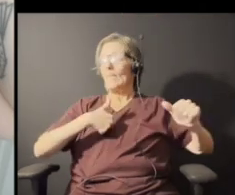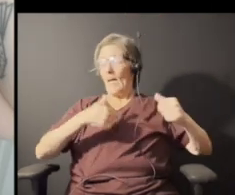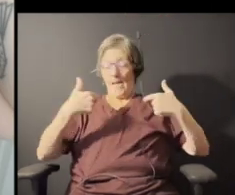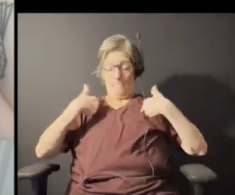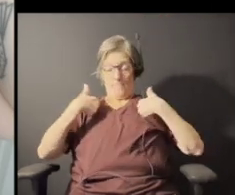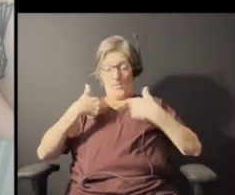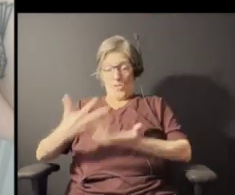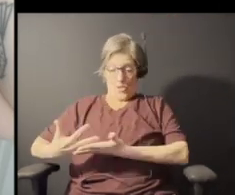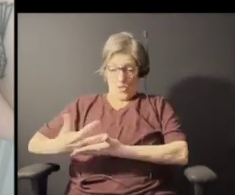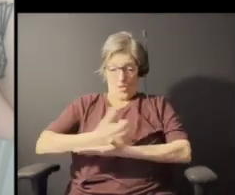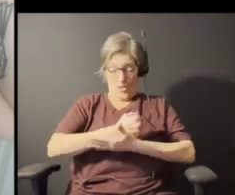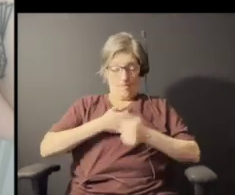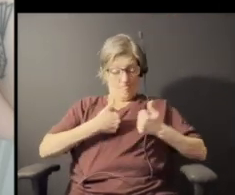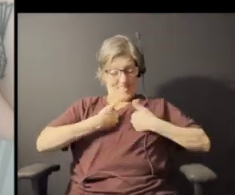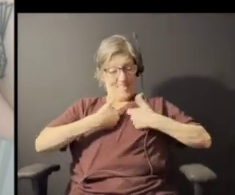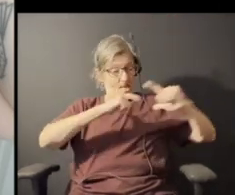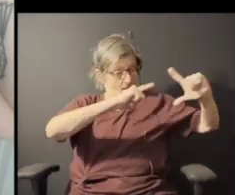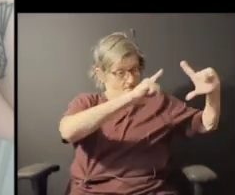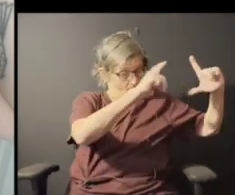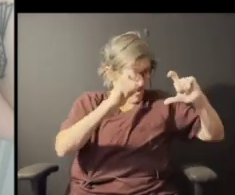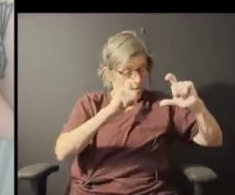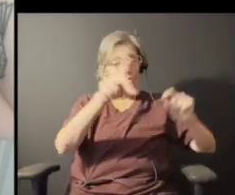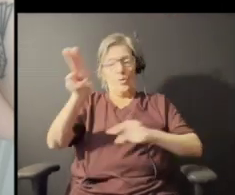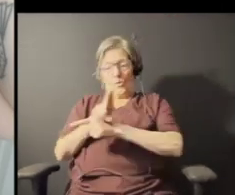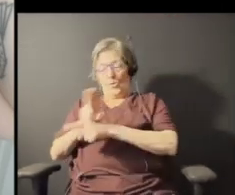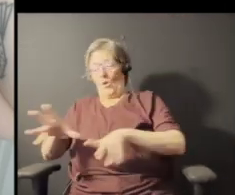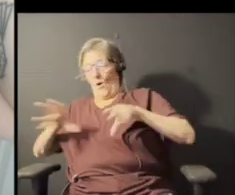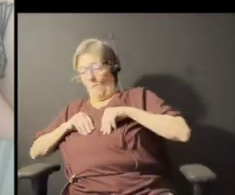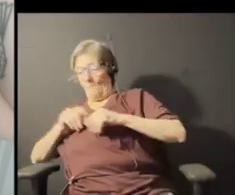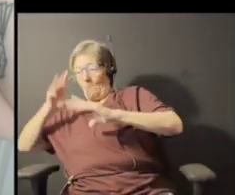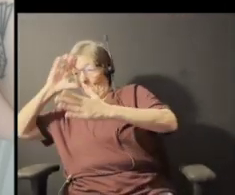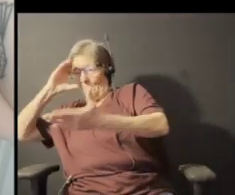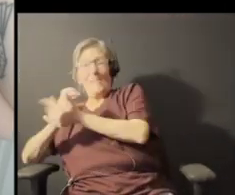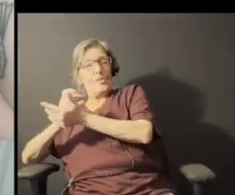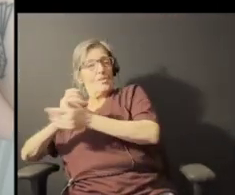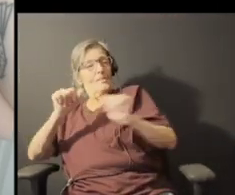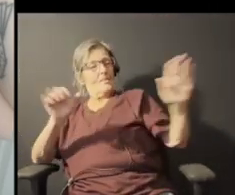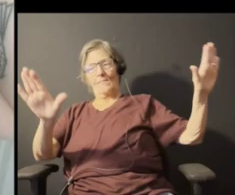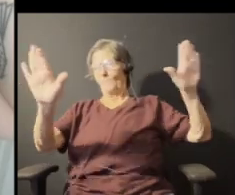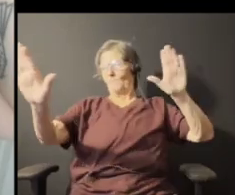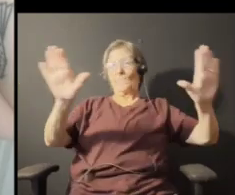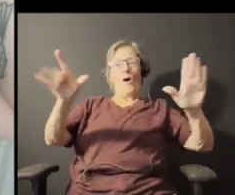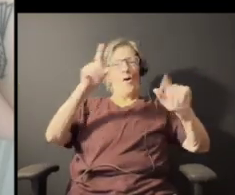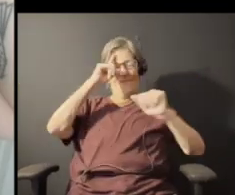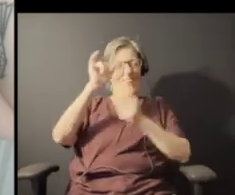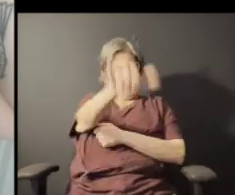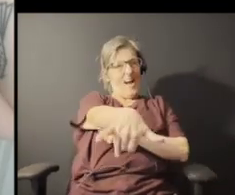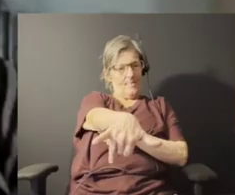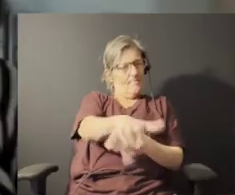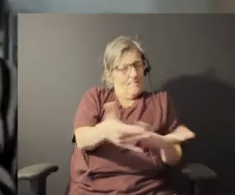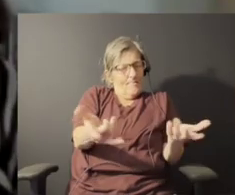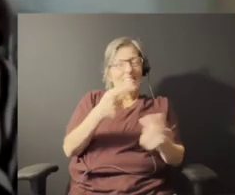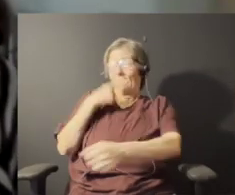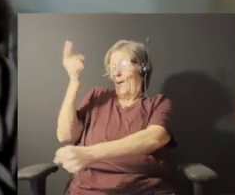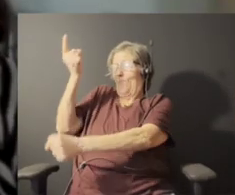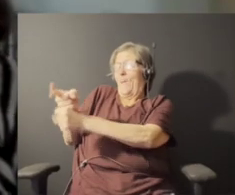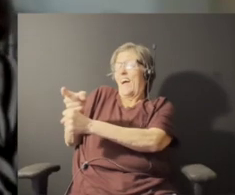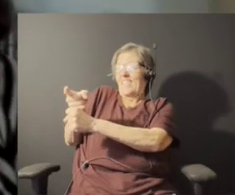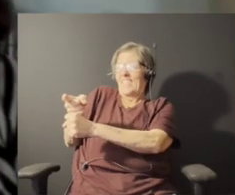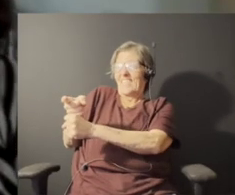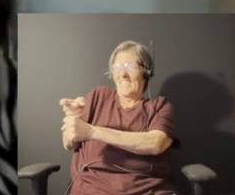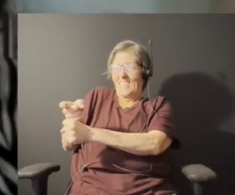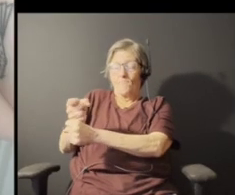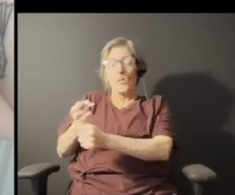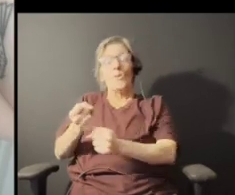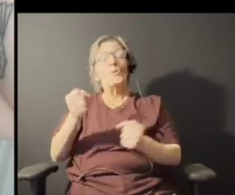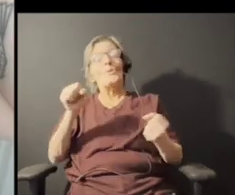that if you are the one taking the picture, you can use your own picture. There you go.